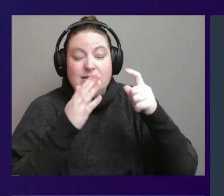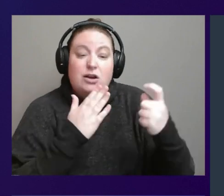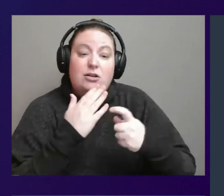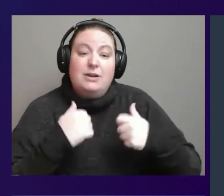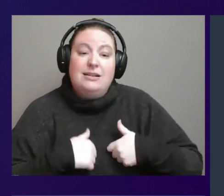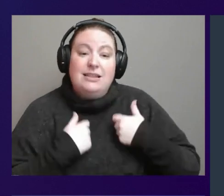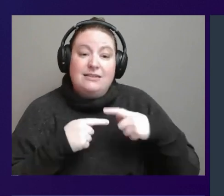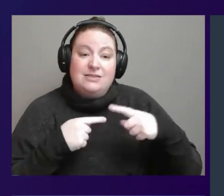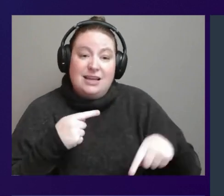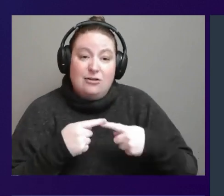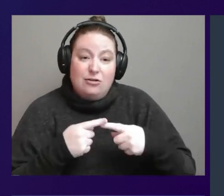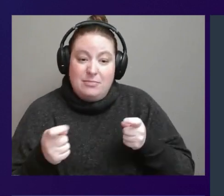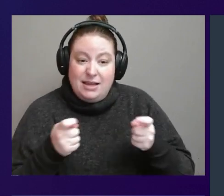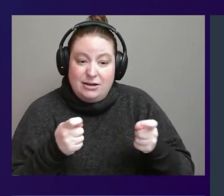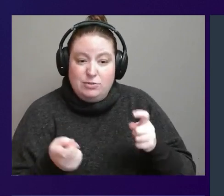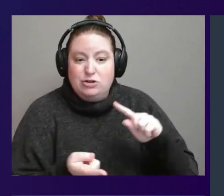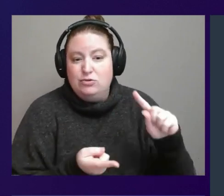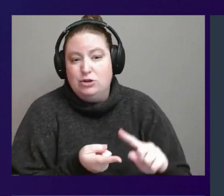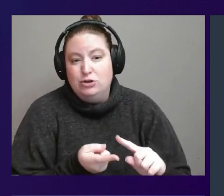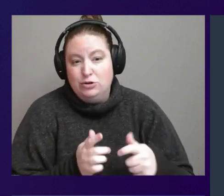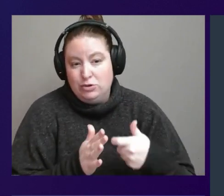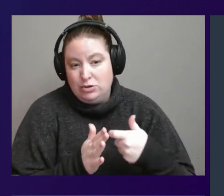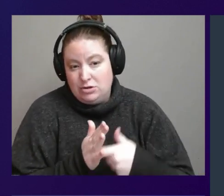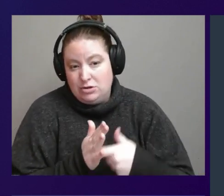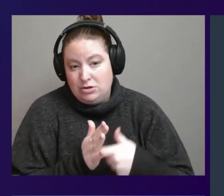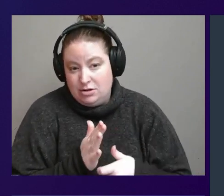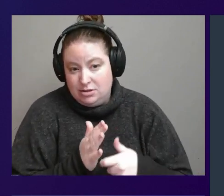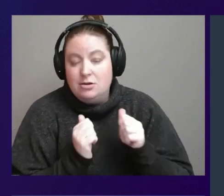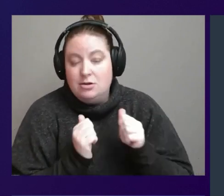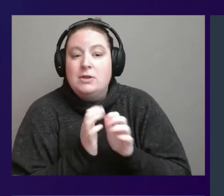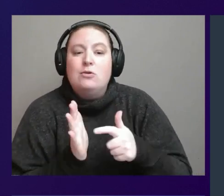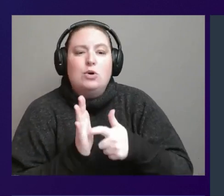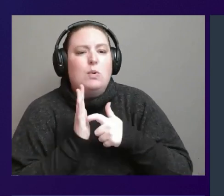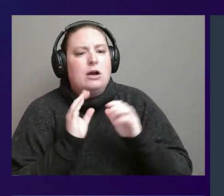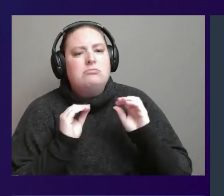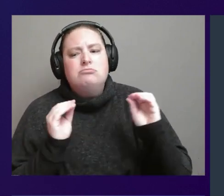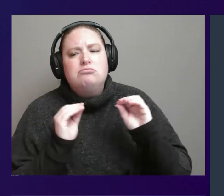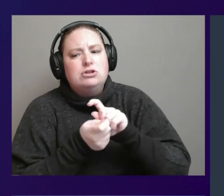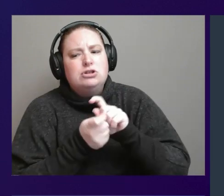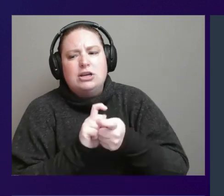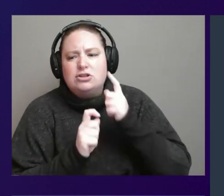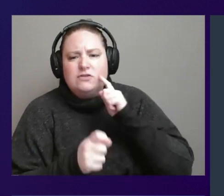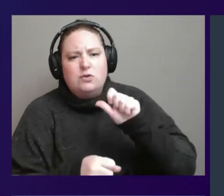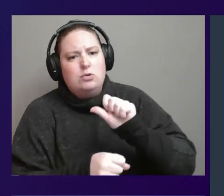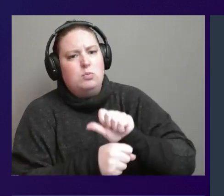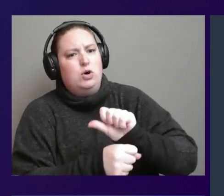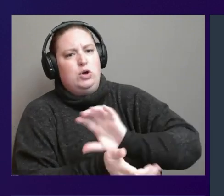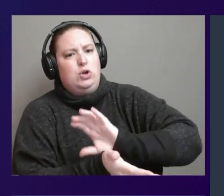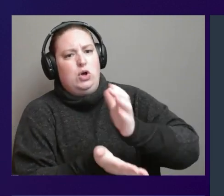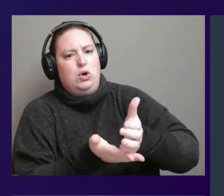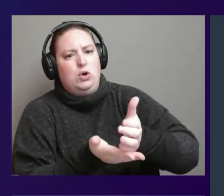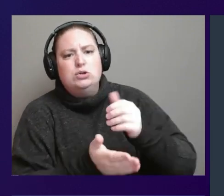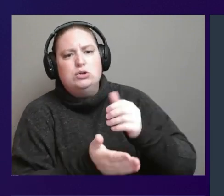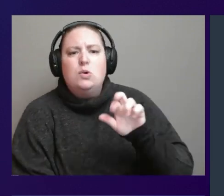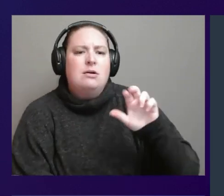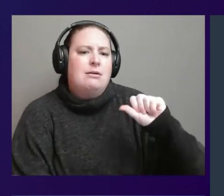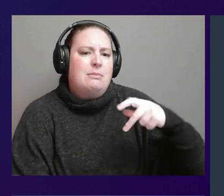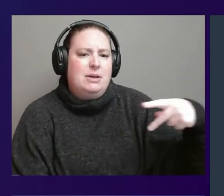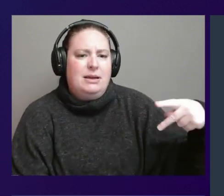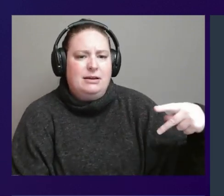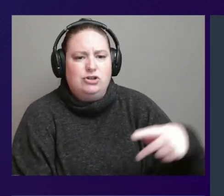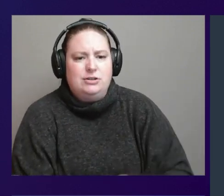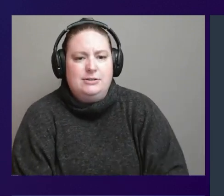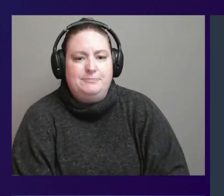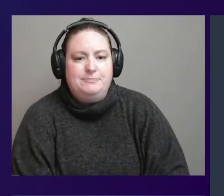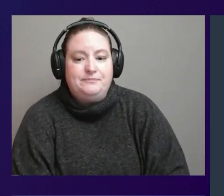storage cost tiers without requiring any changes to workloads and applications. If you do a